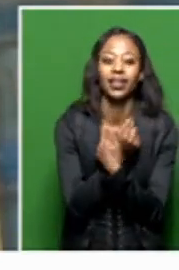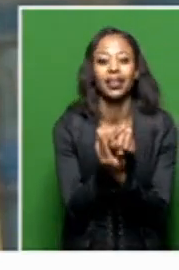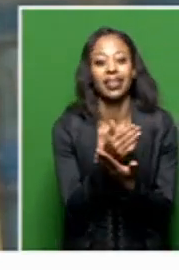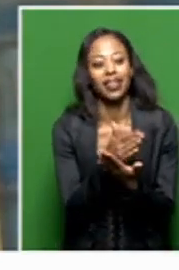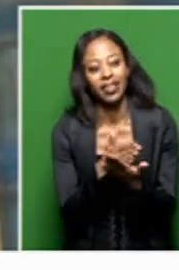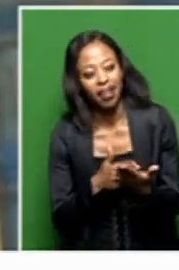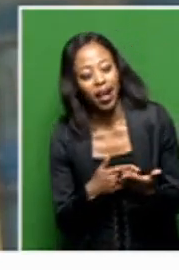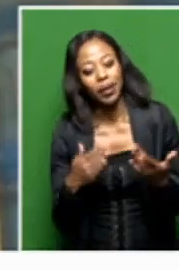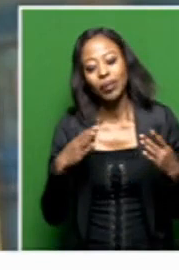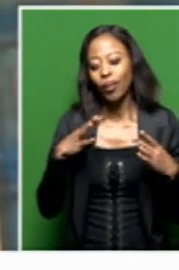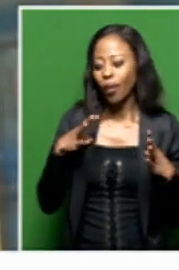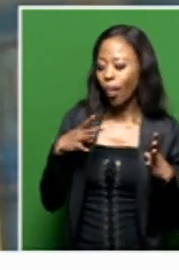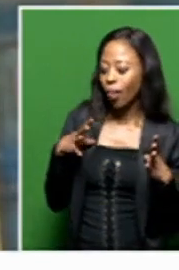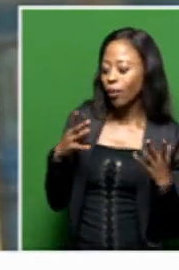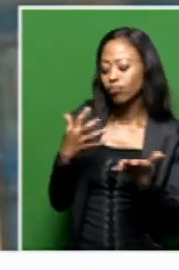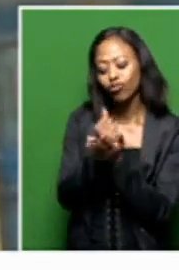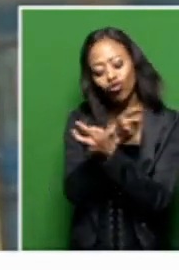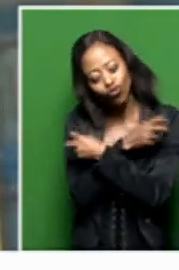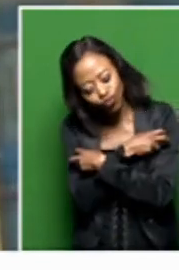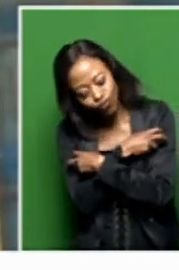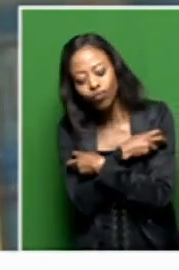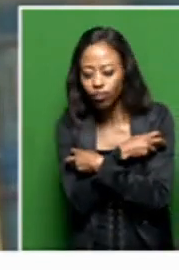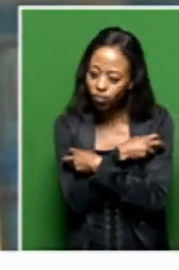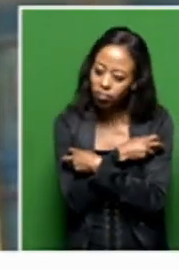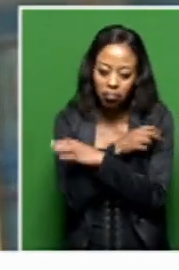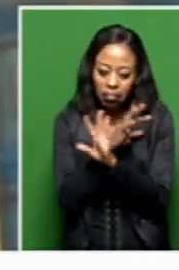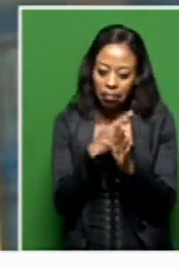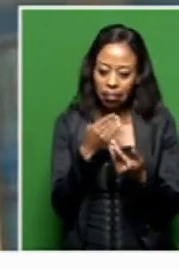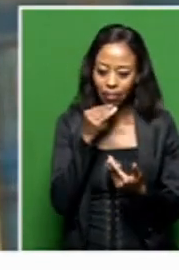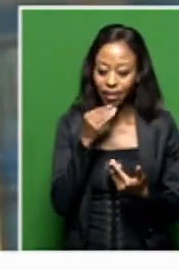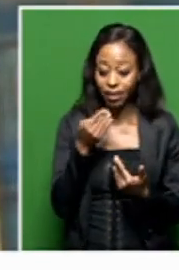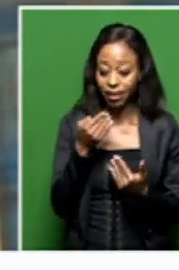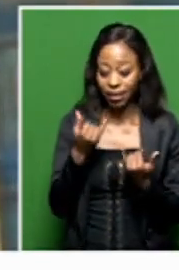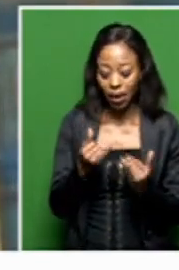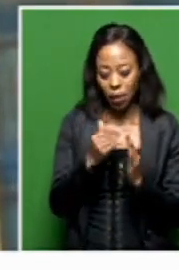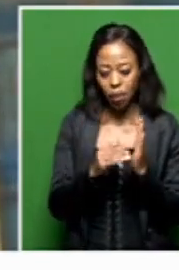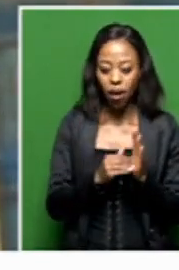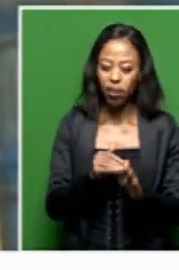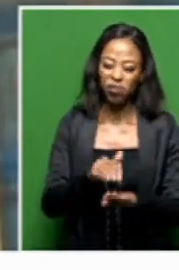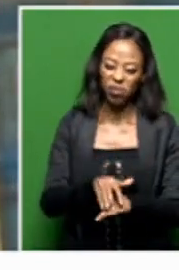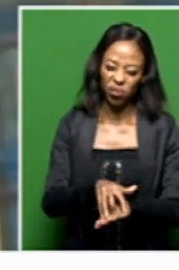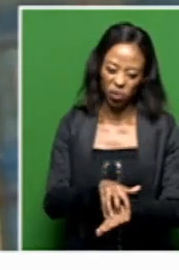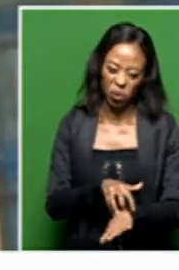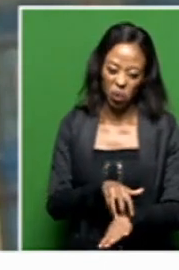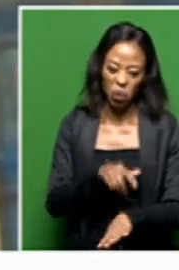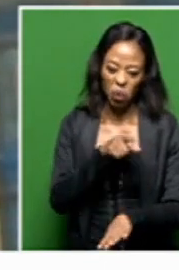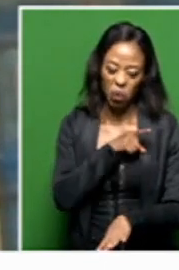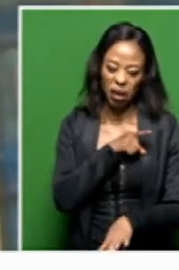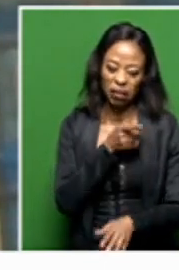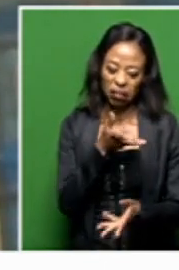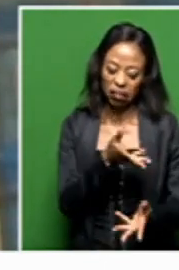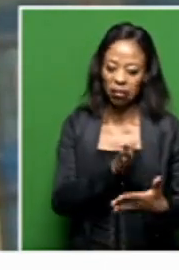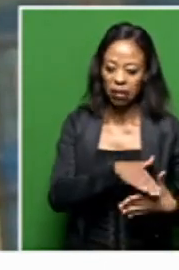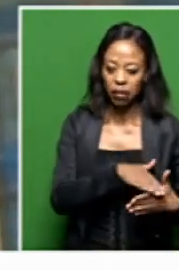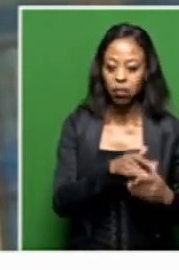people have already gone away on leave, and the whole vaccination program is a little bit slowed down as a result of that.